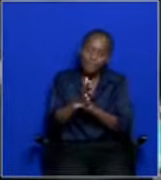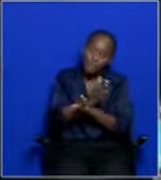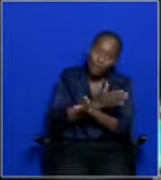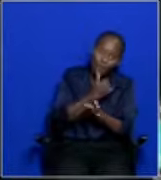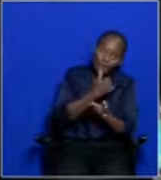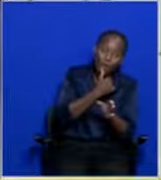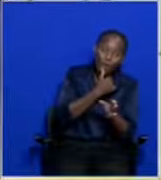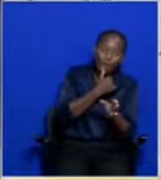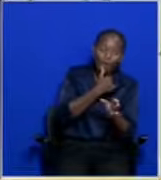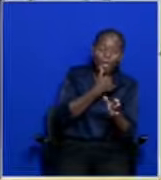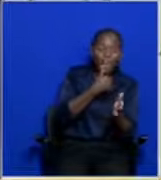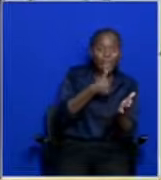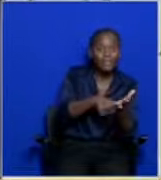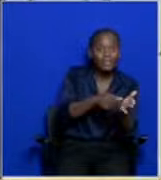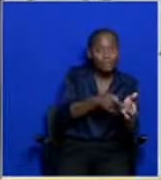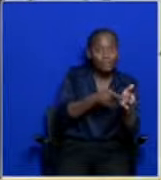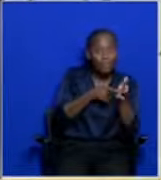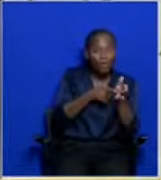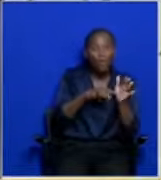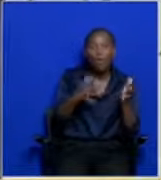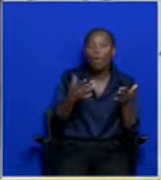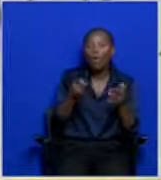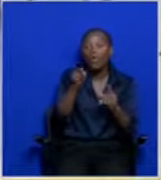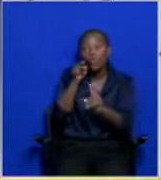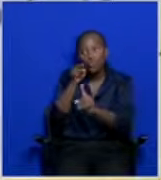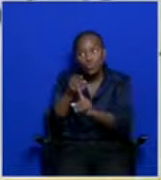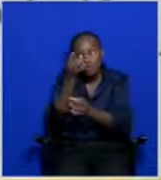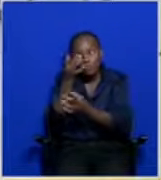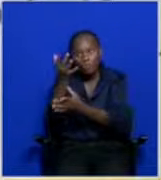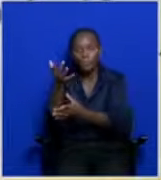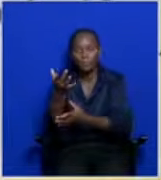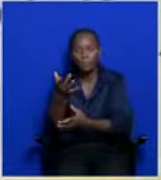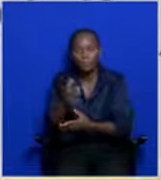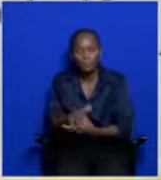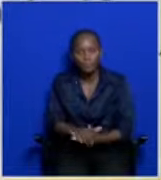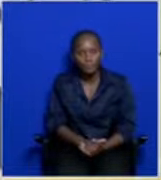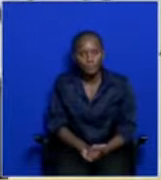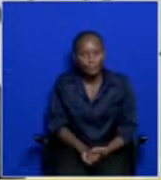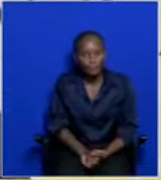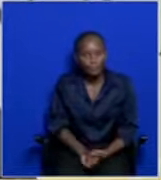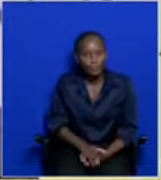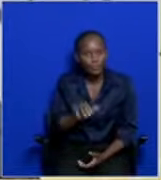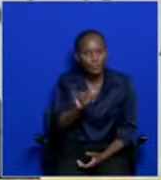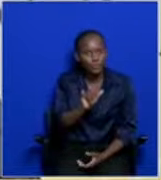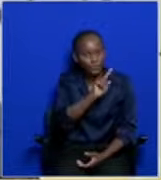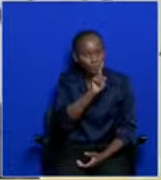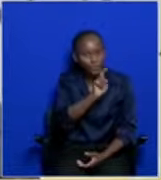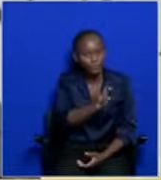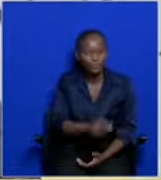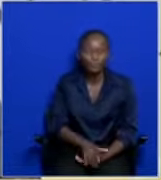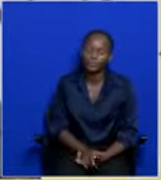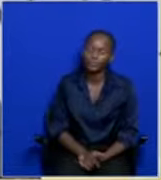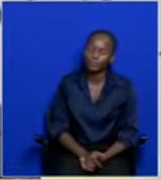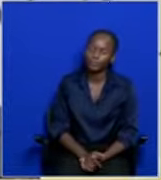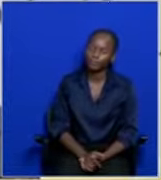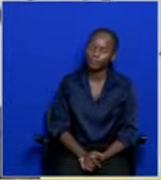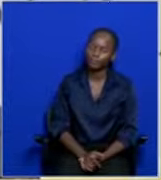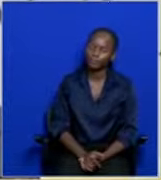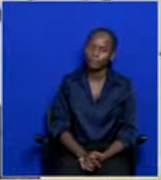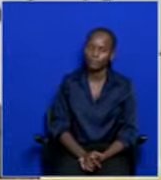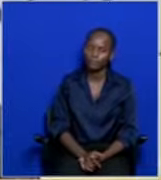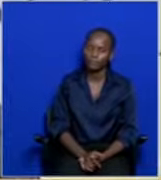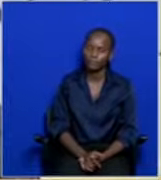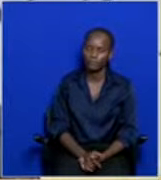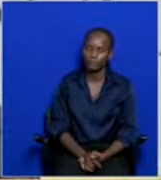Yes, Commissioner, I will try to answer like